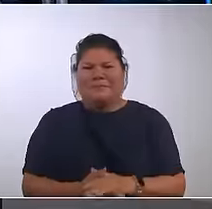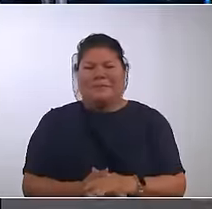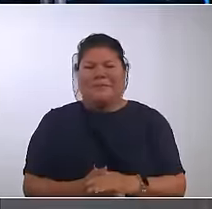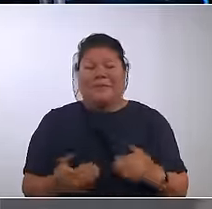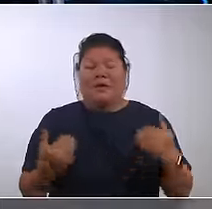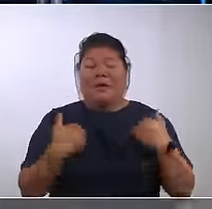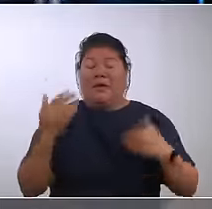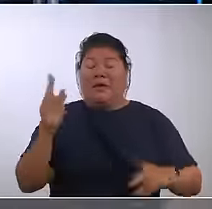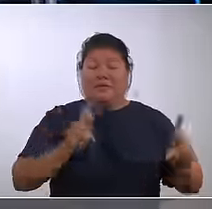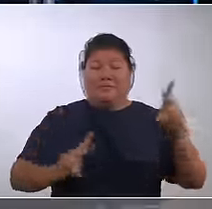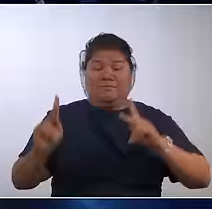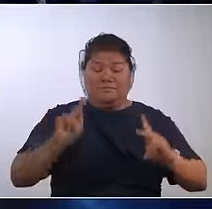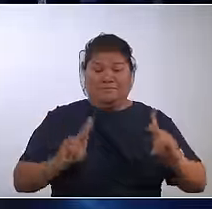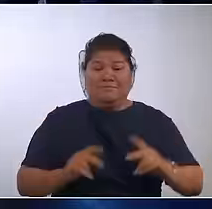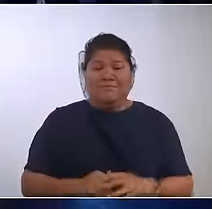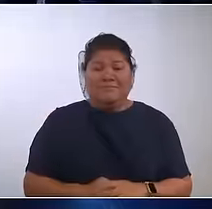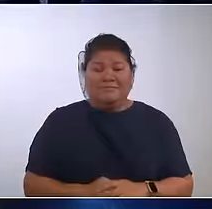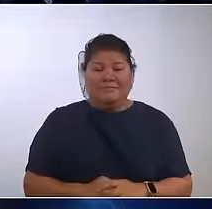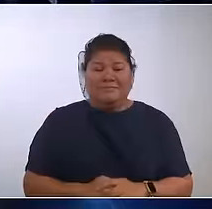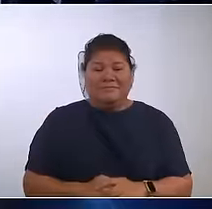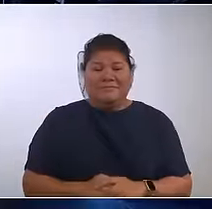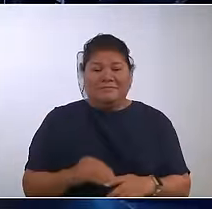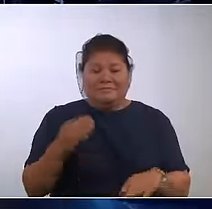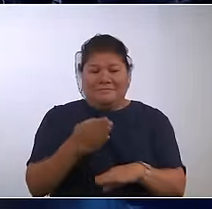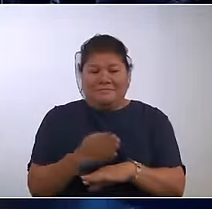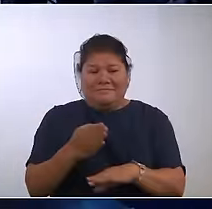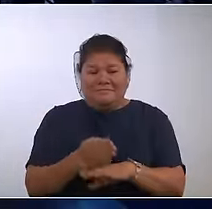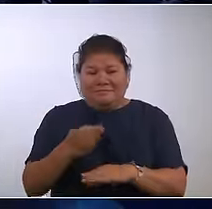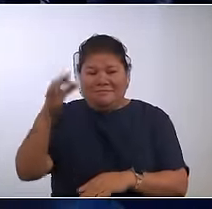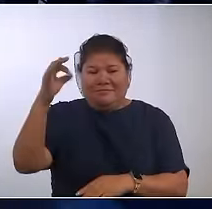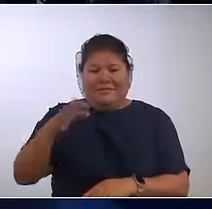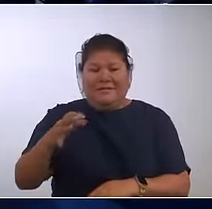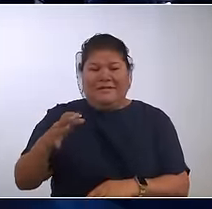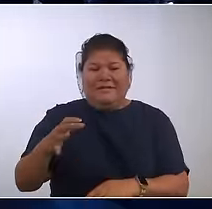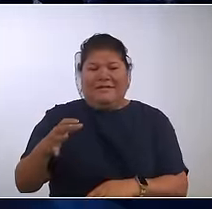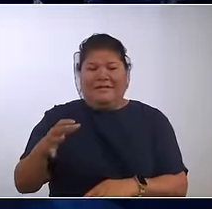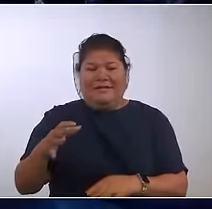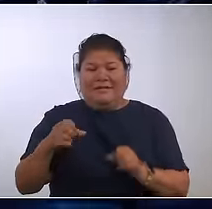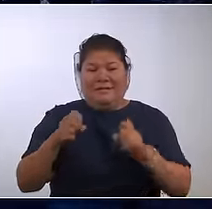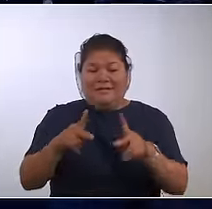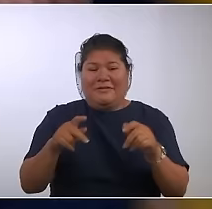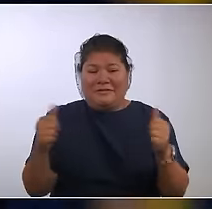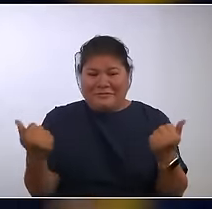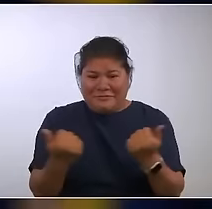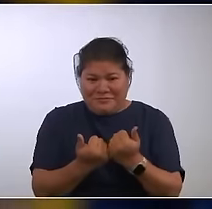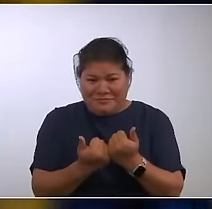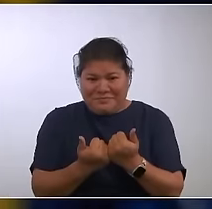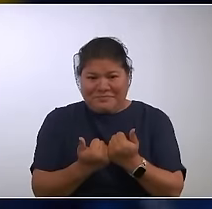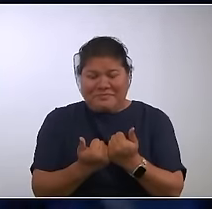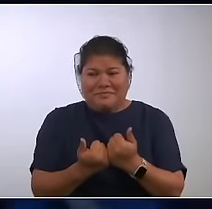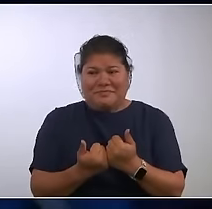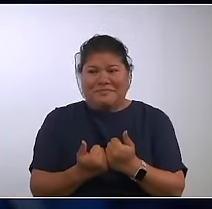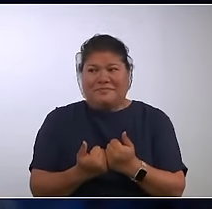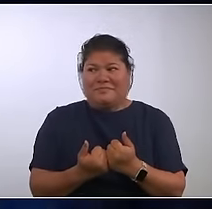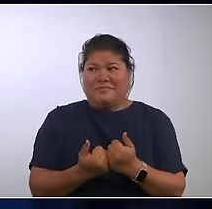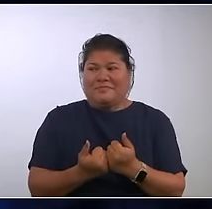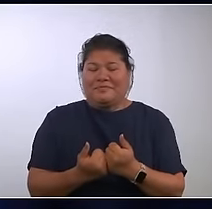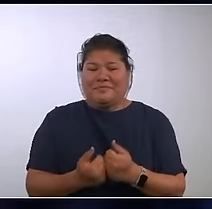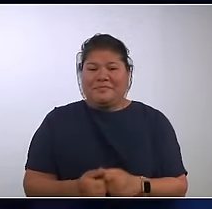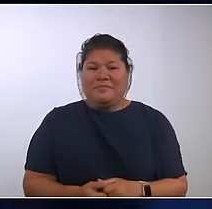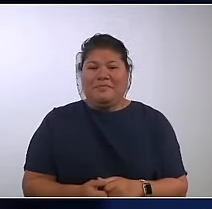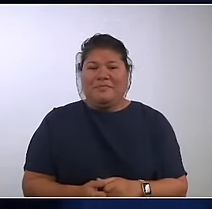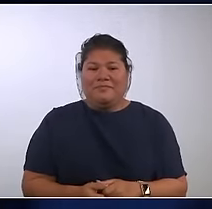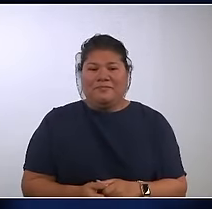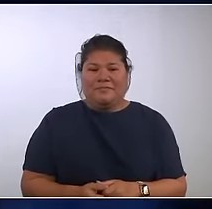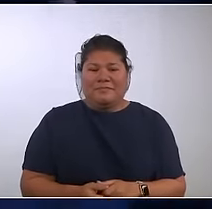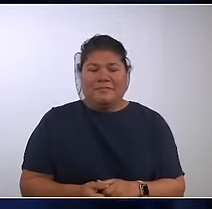Young people, jóvenes, the bishops and the pastors of the Apostolic Assembly. Los obispos y pastores de la